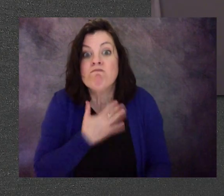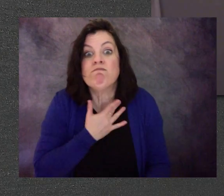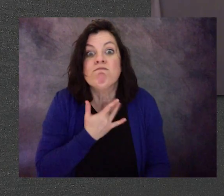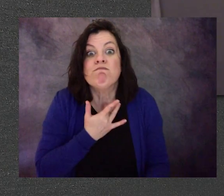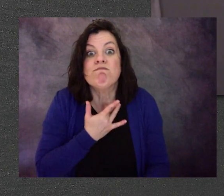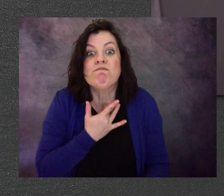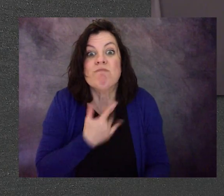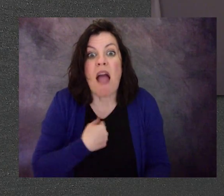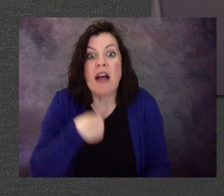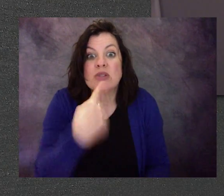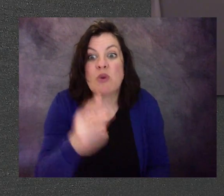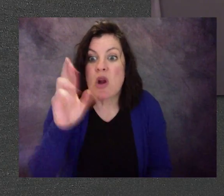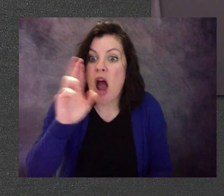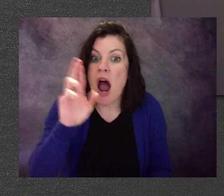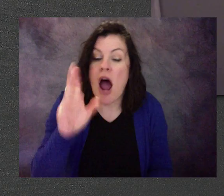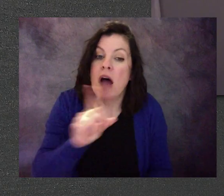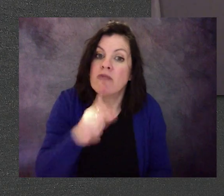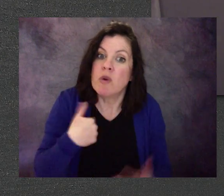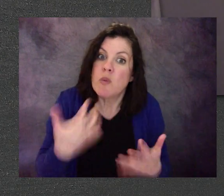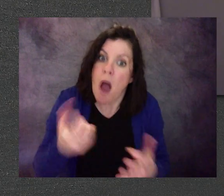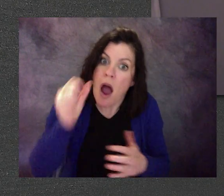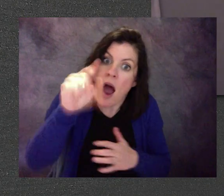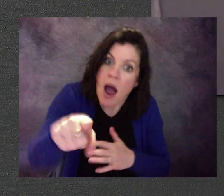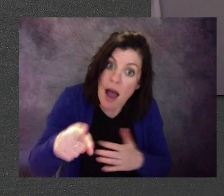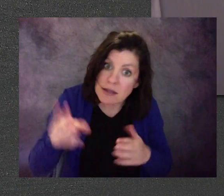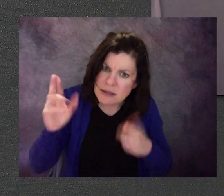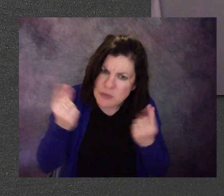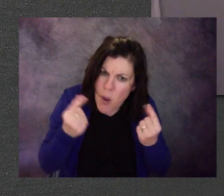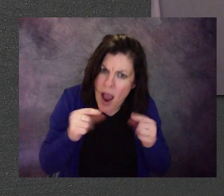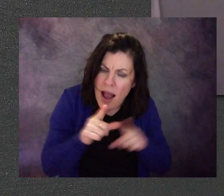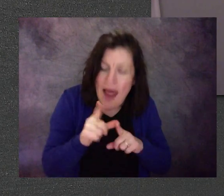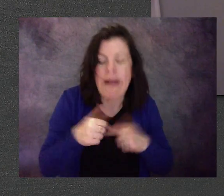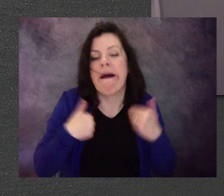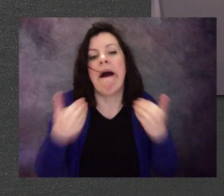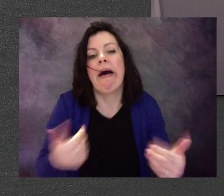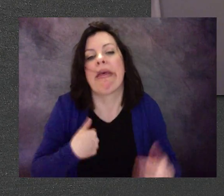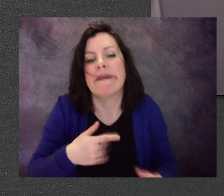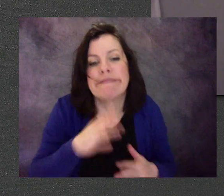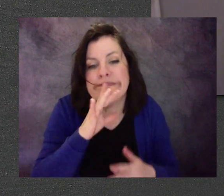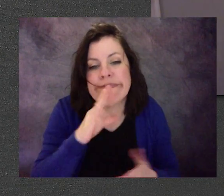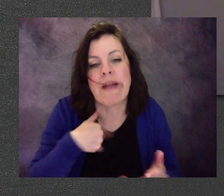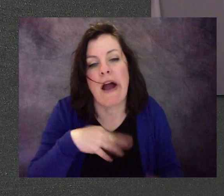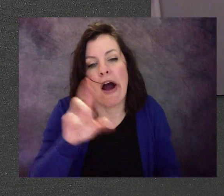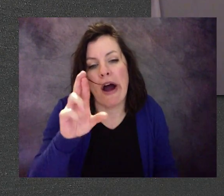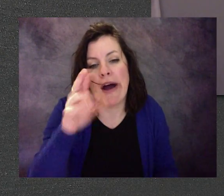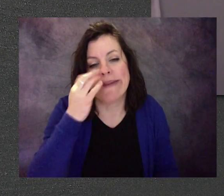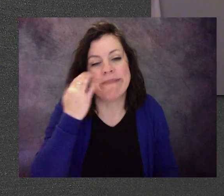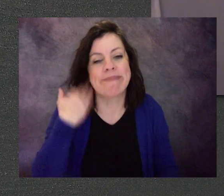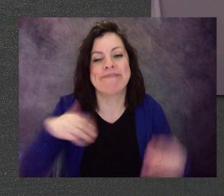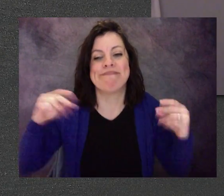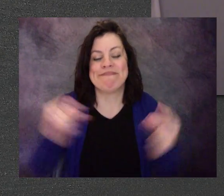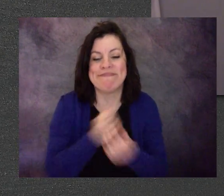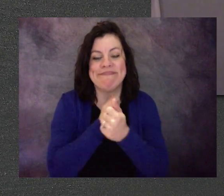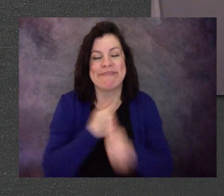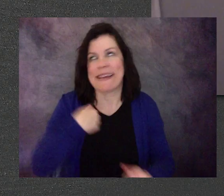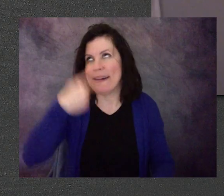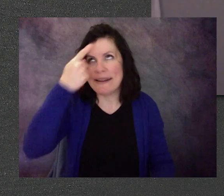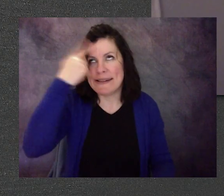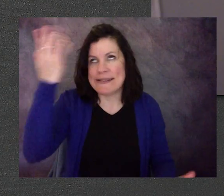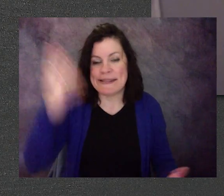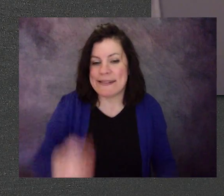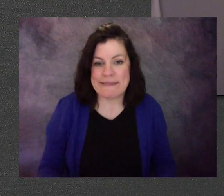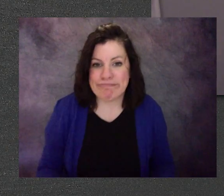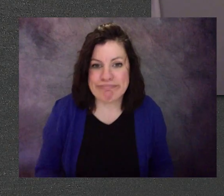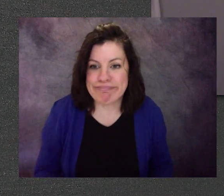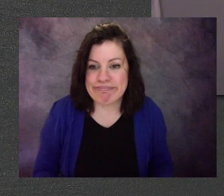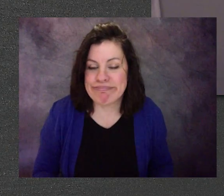my goodness. This is the letter R and it is a lowercase letter. My goodness, Miss Sarah is losing her brain. Let's stick